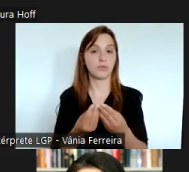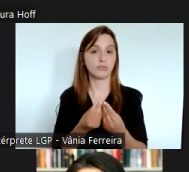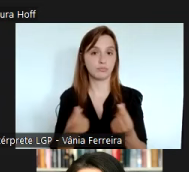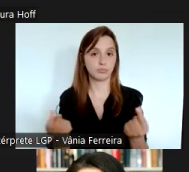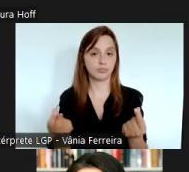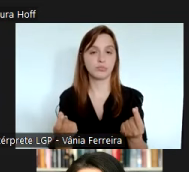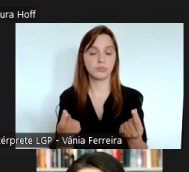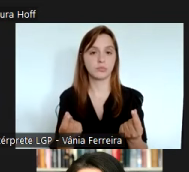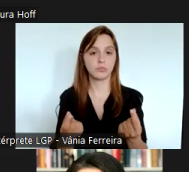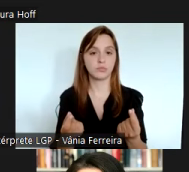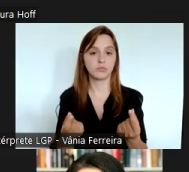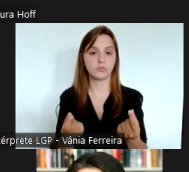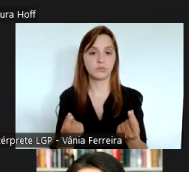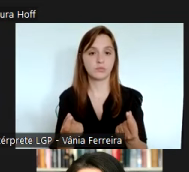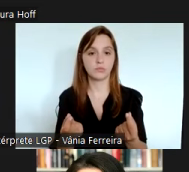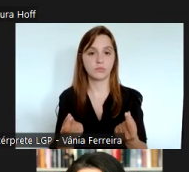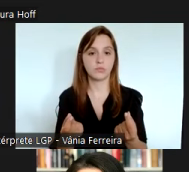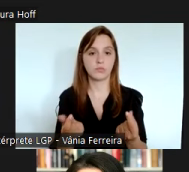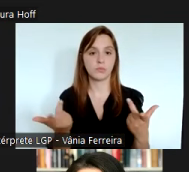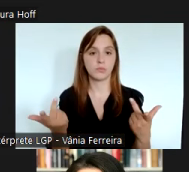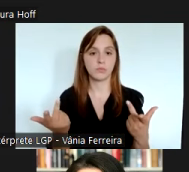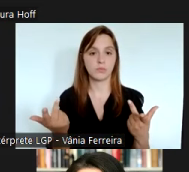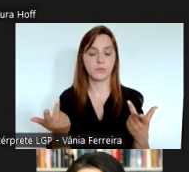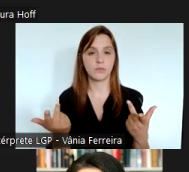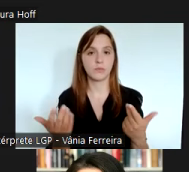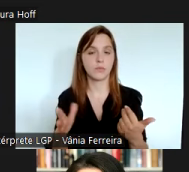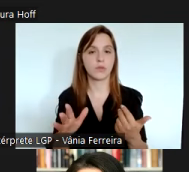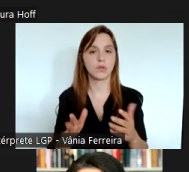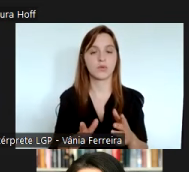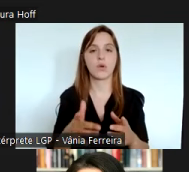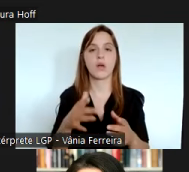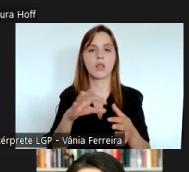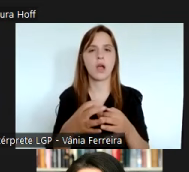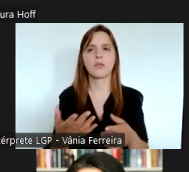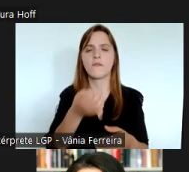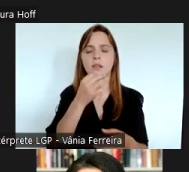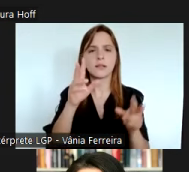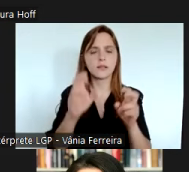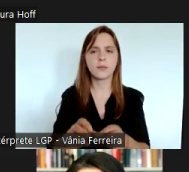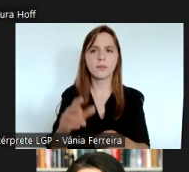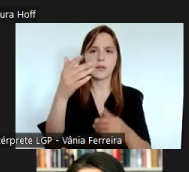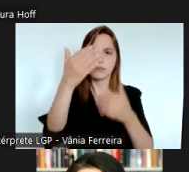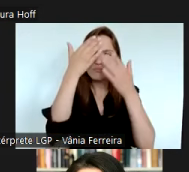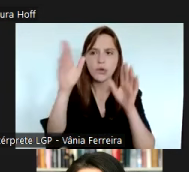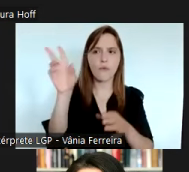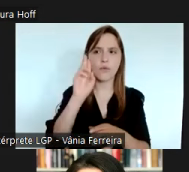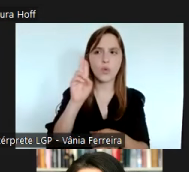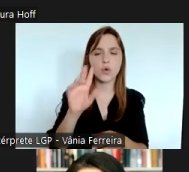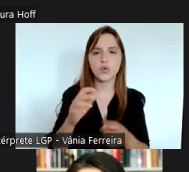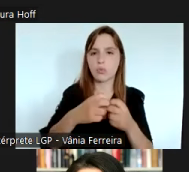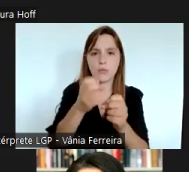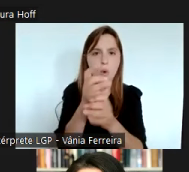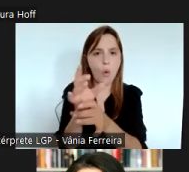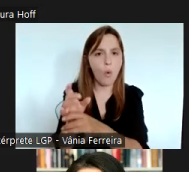be no question of speaking about democratic values and all the other issues that comes